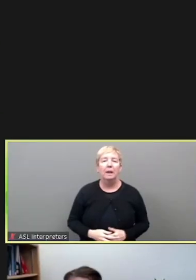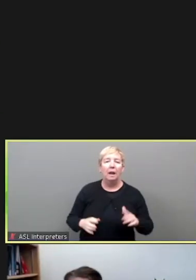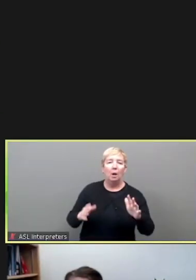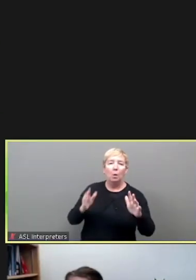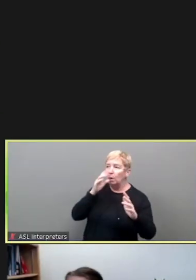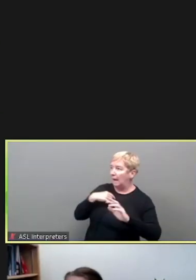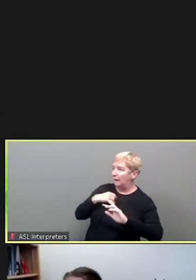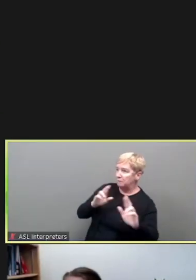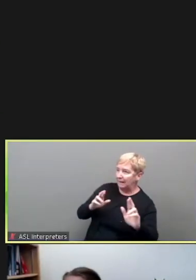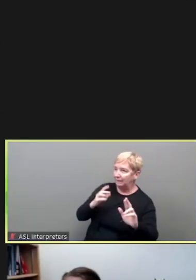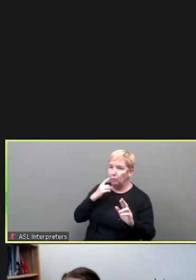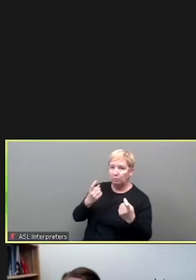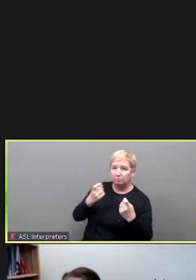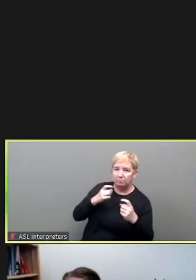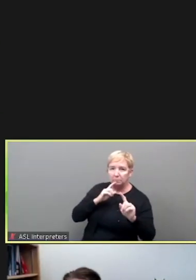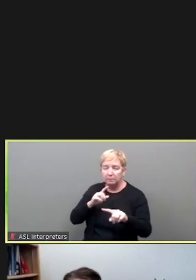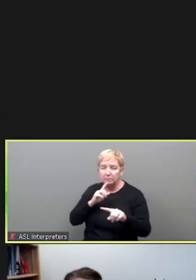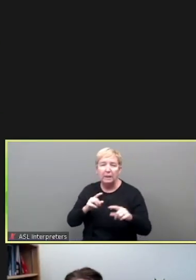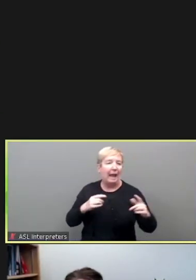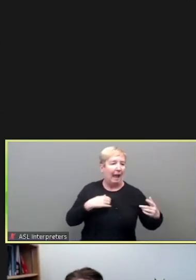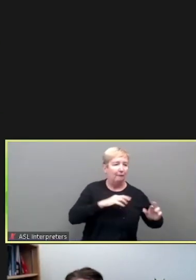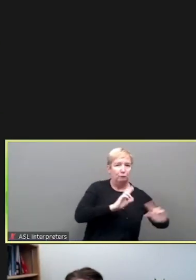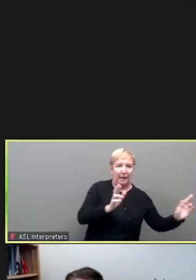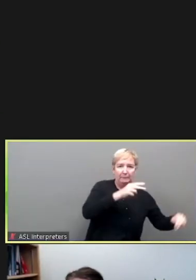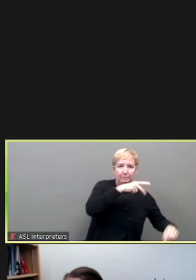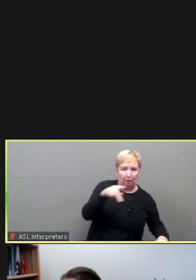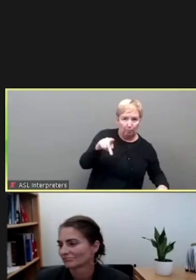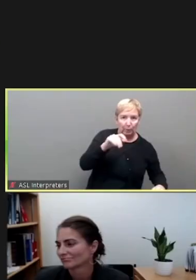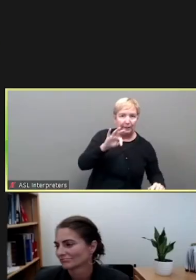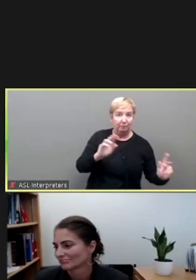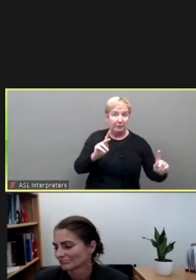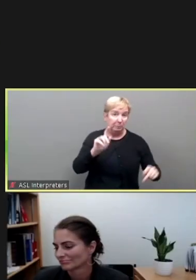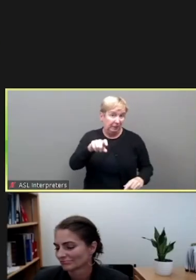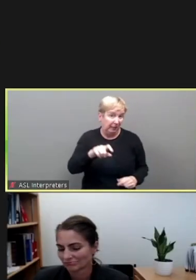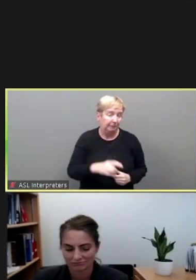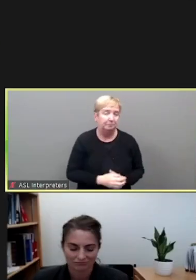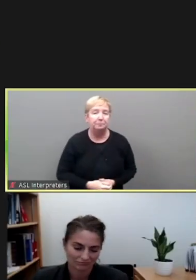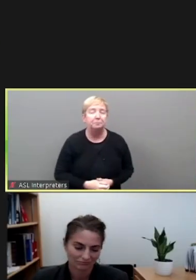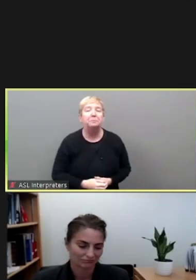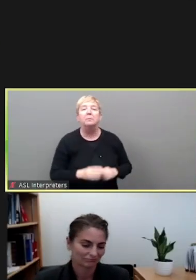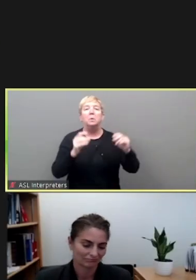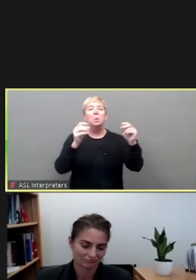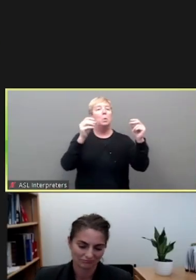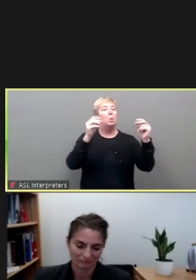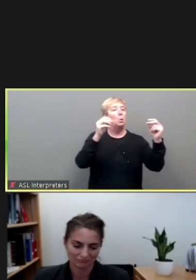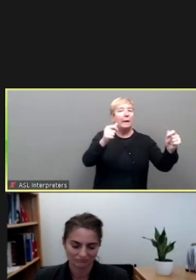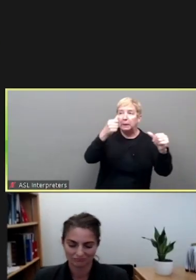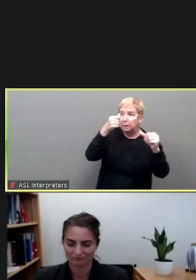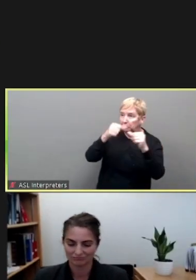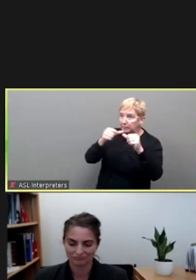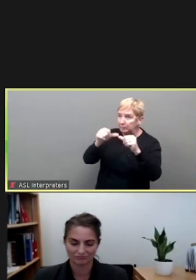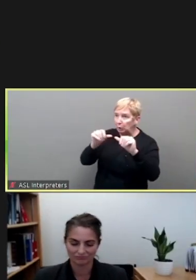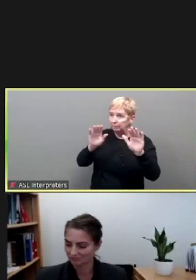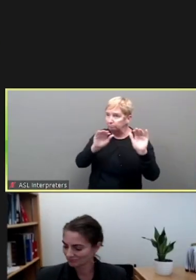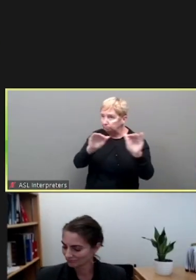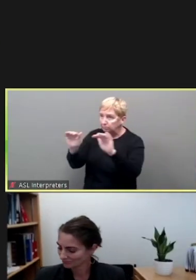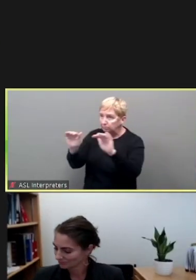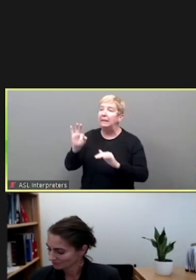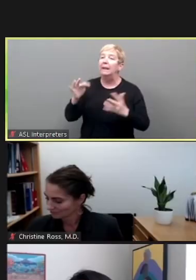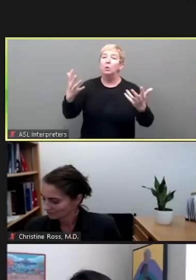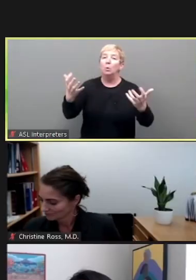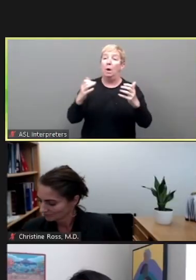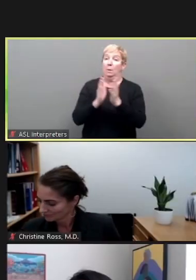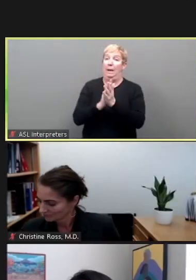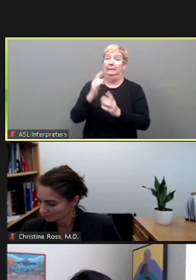your way. Thanks to our press partners for being here. Quick reminder of the protocol here. If you'd like to ask a question, please just raise